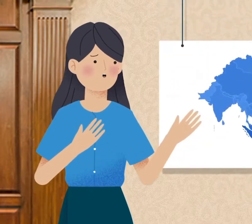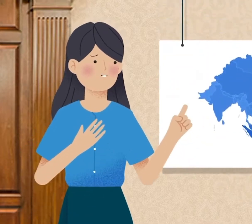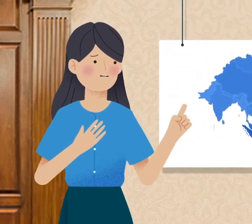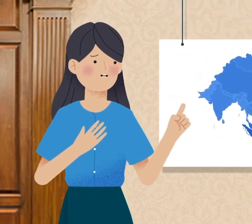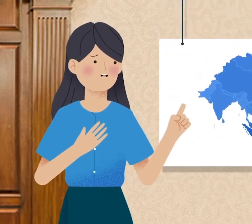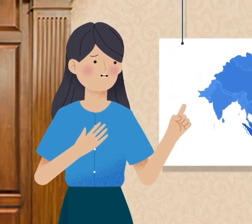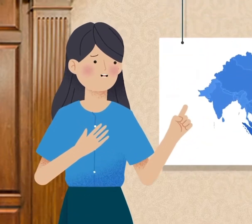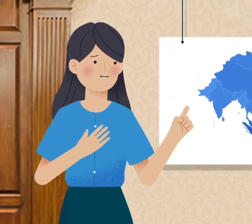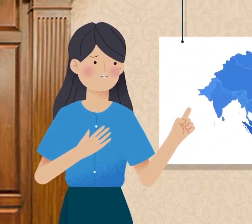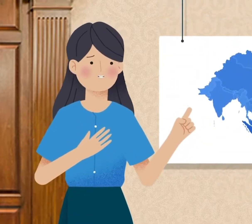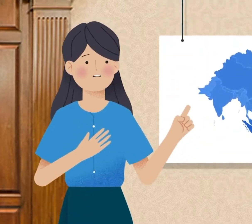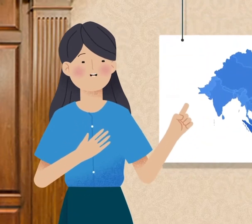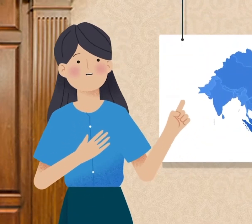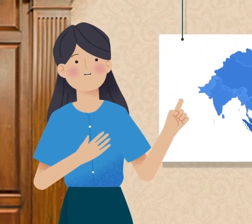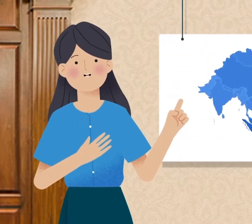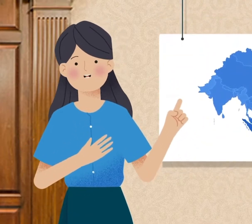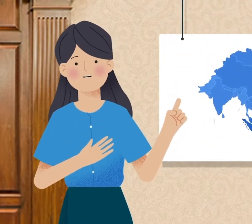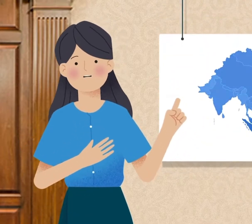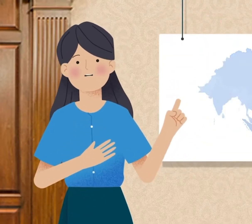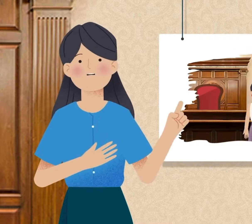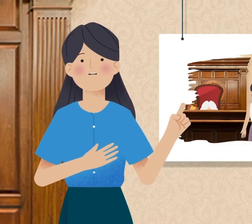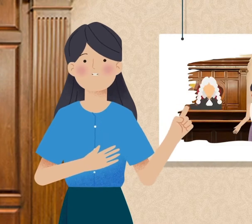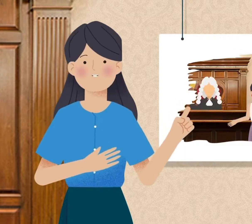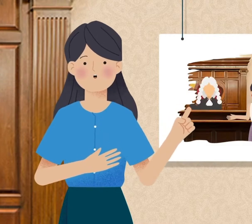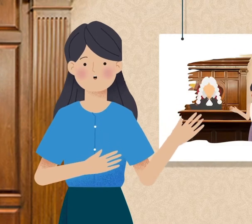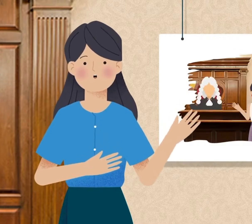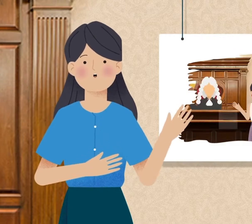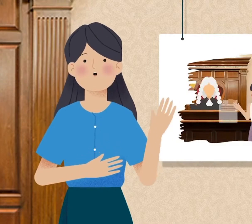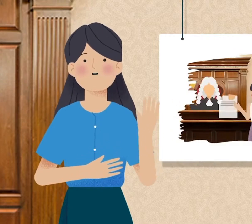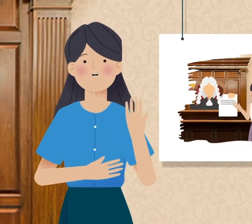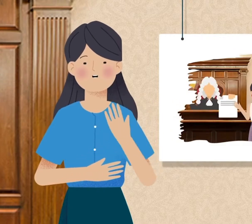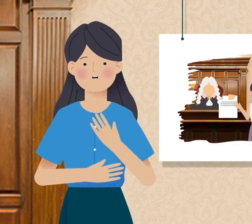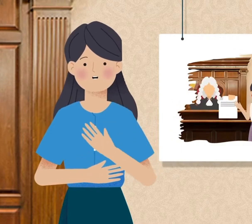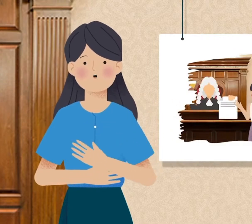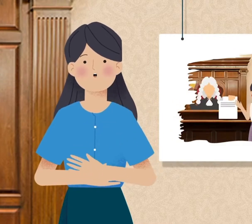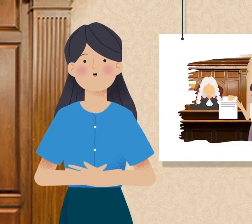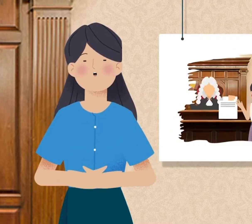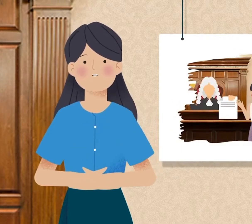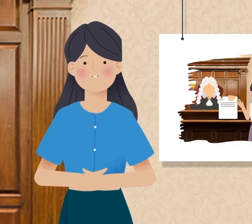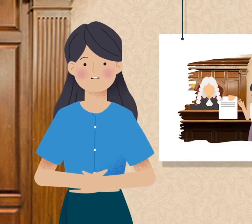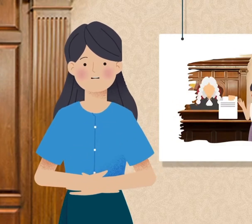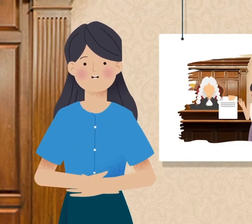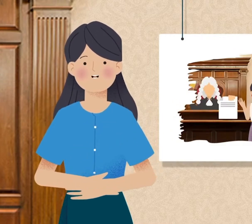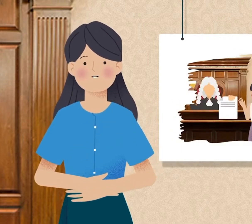region, this access is restricted by legal and policy barriers,